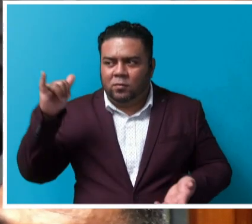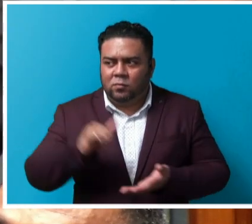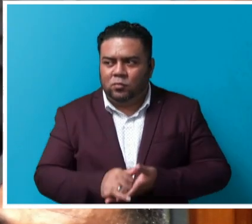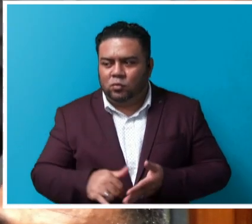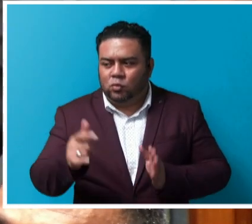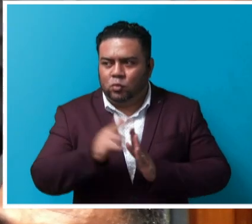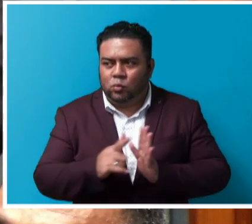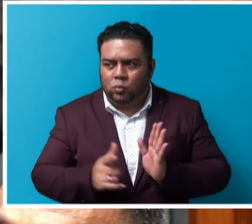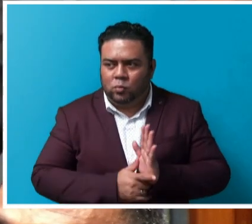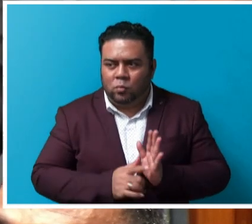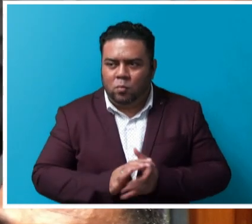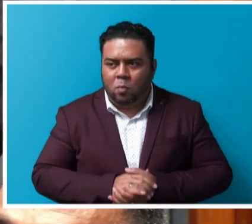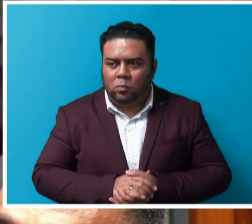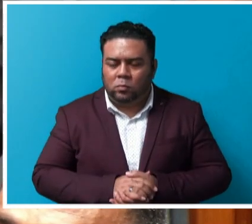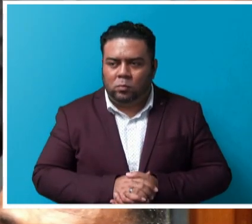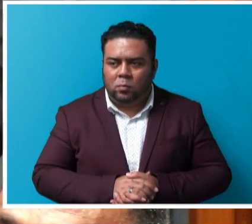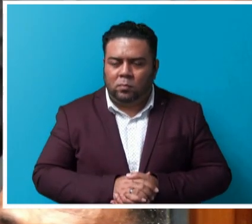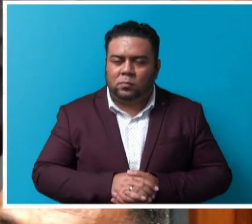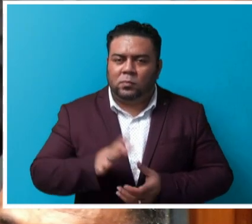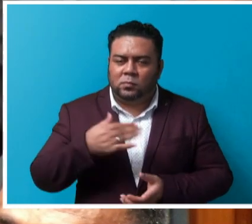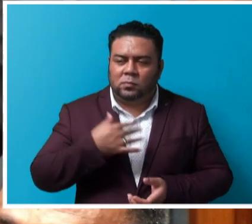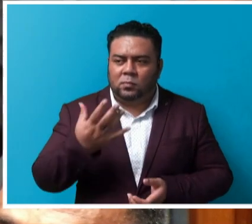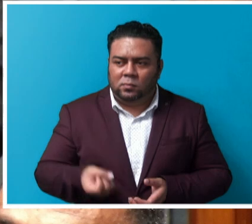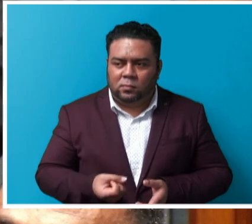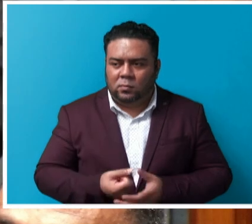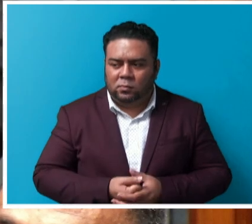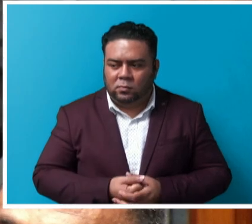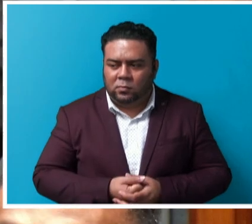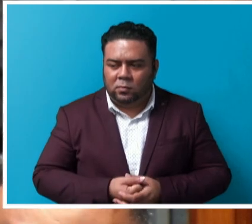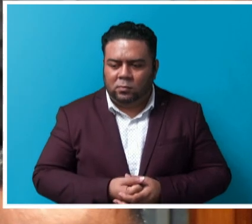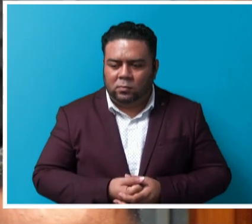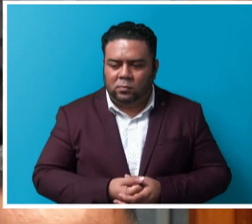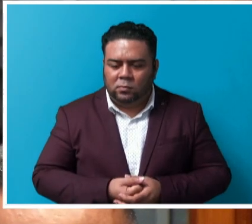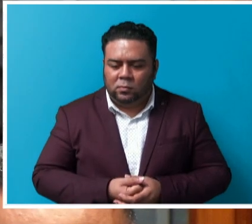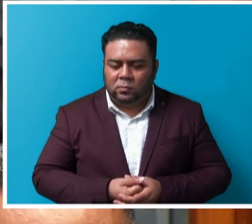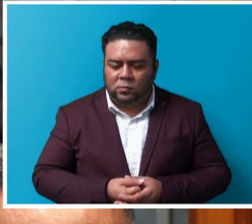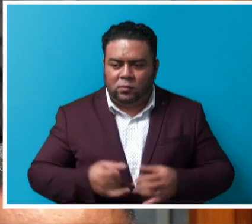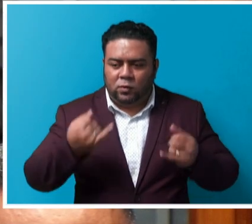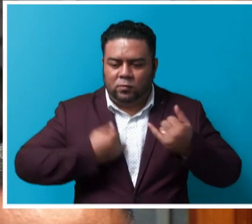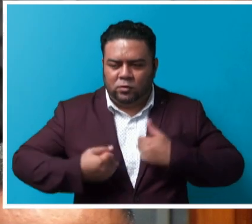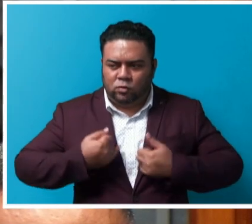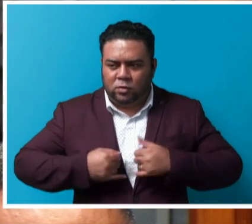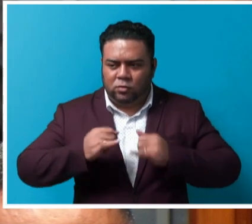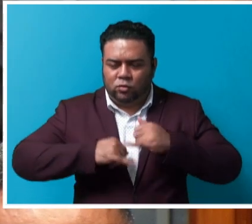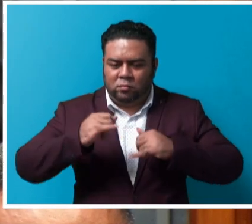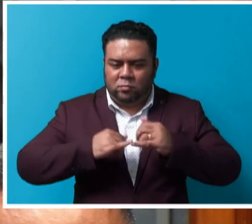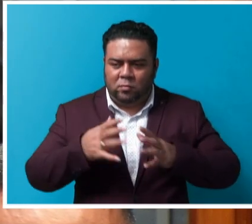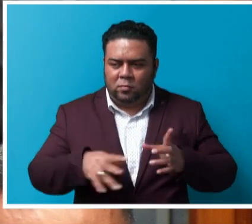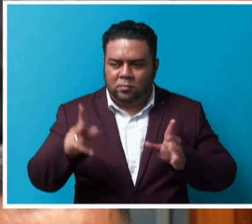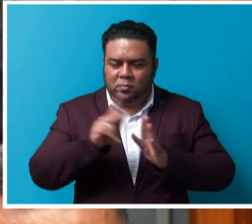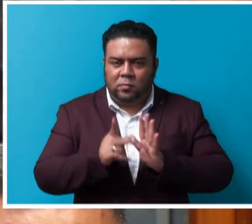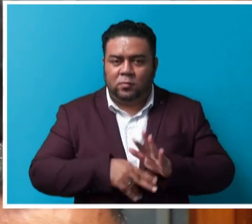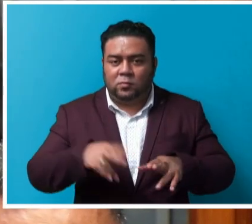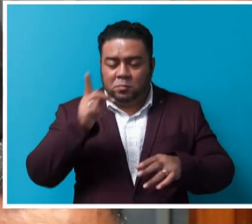Equally important is having infrastructure and facilities that are safe for our people and